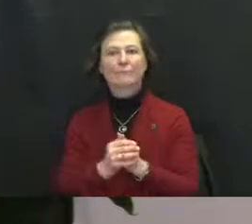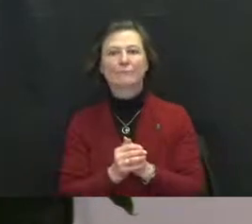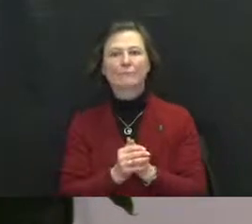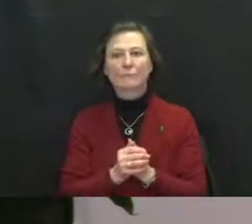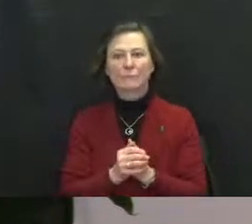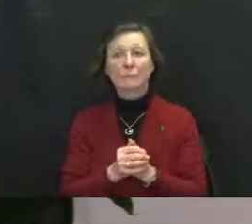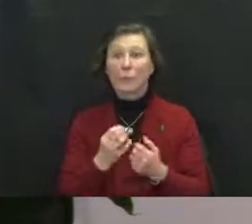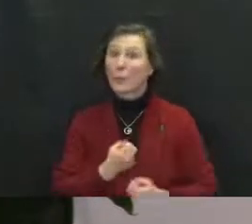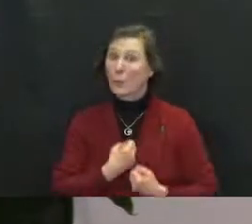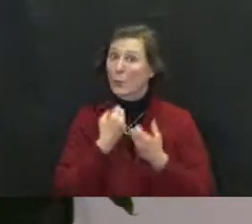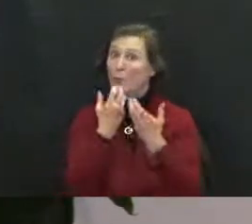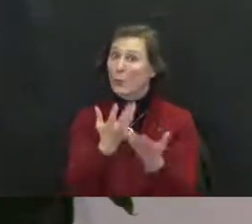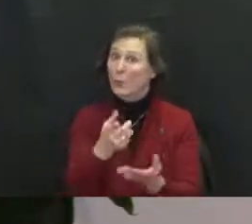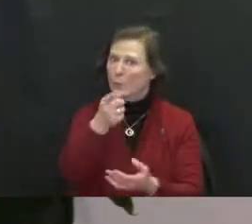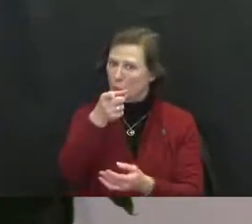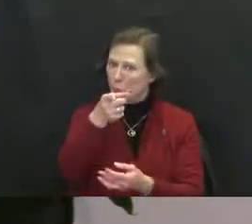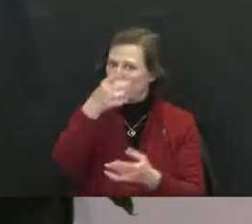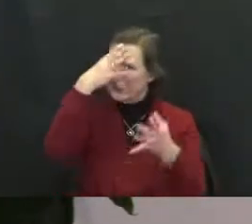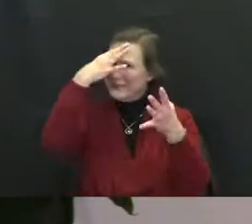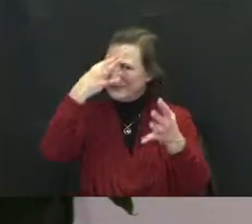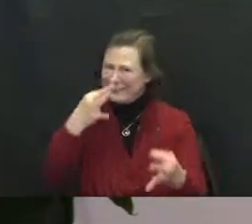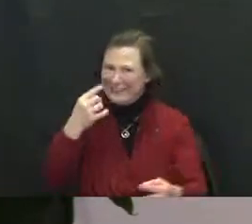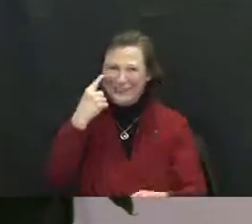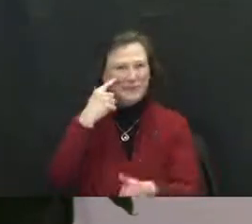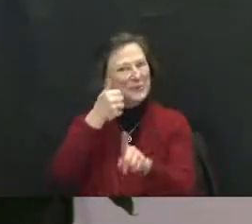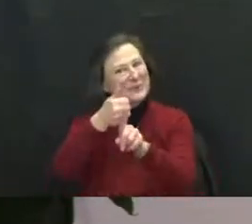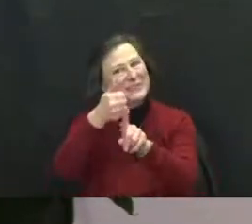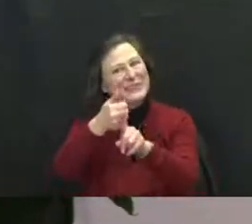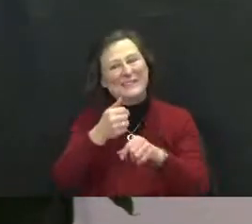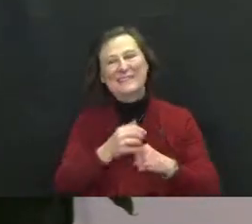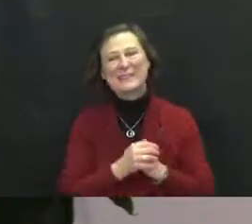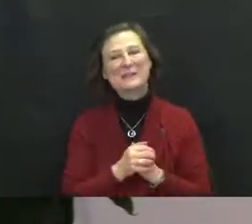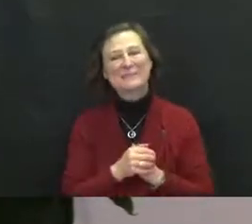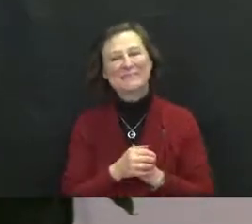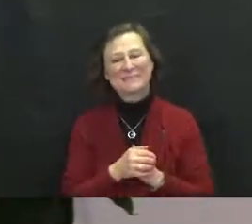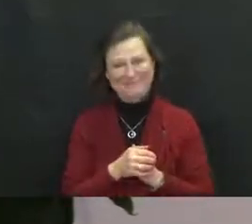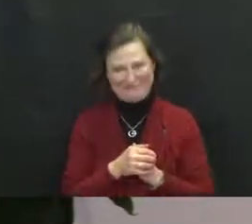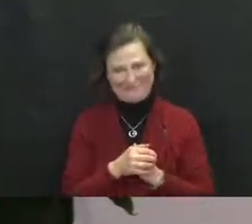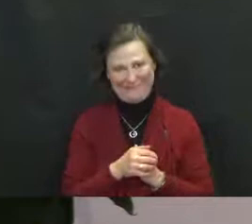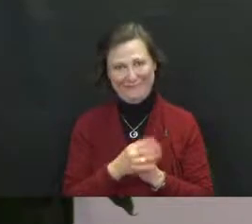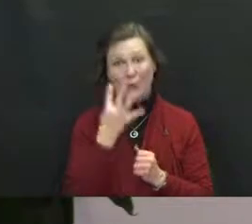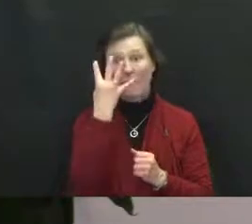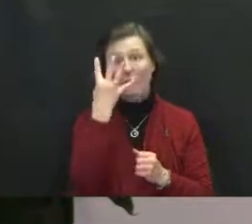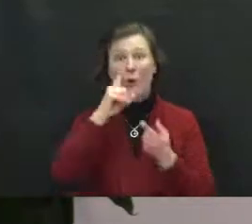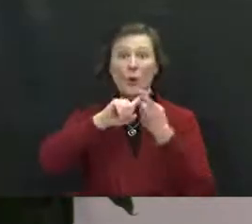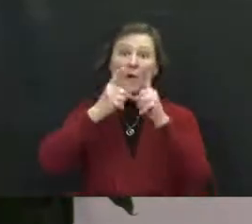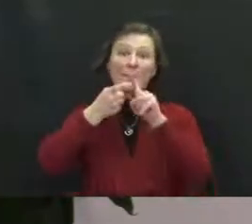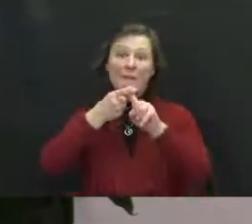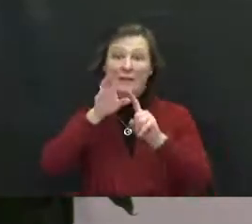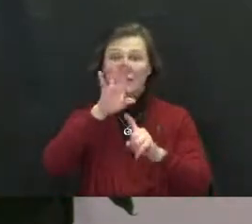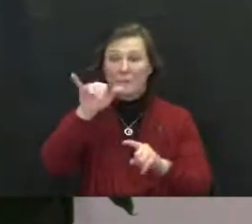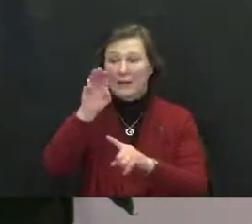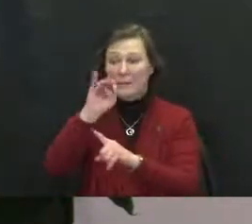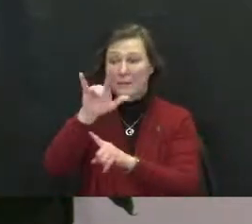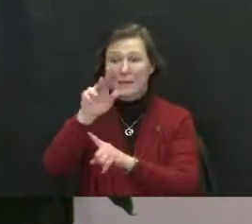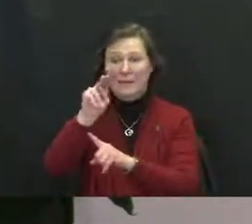Here's the poem, and you can decide for yourself. The Four Friends by A.A. Milne.